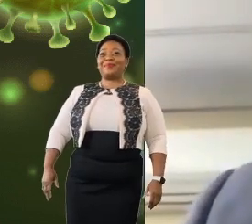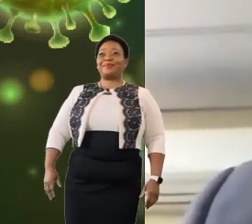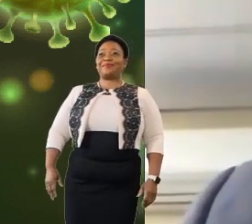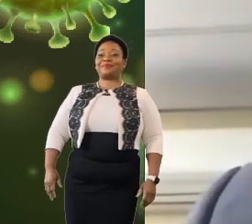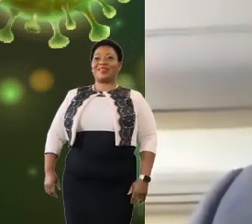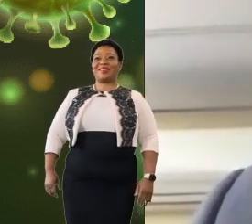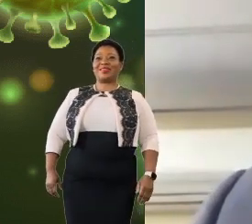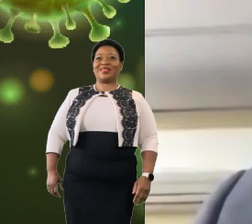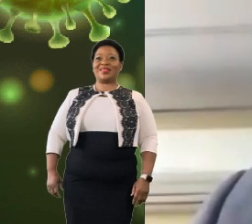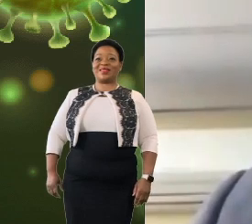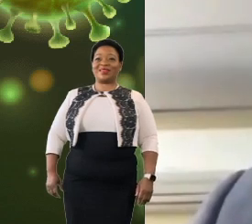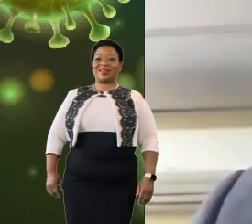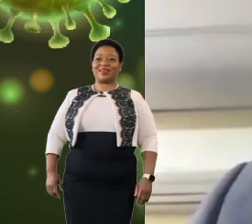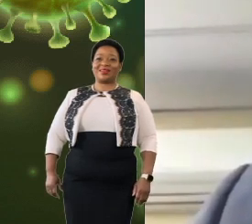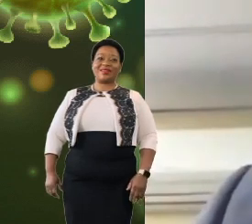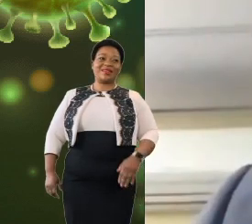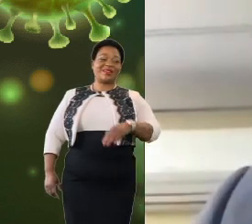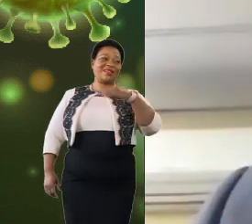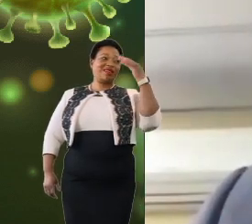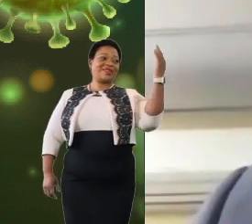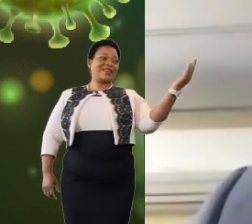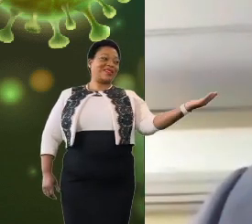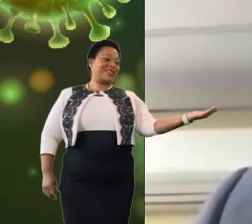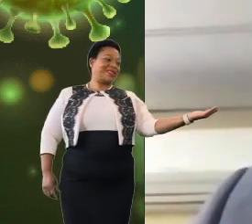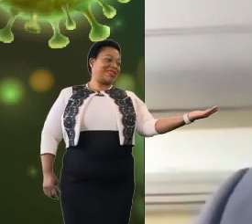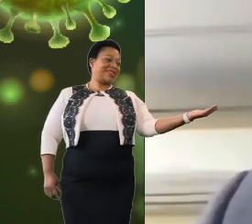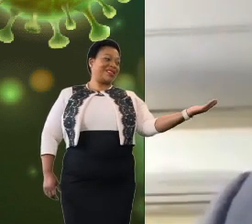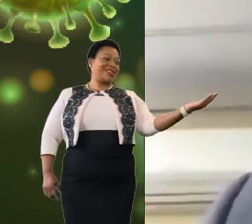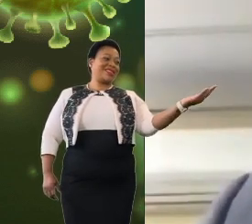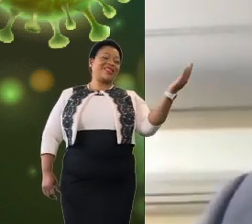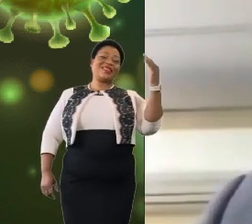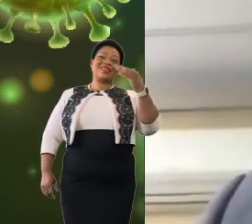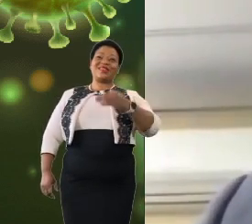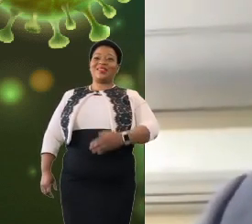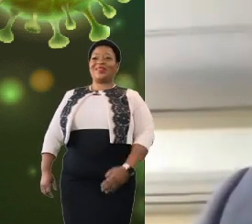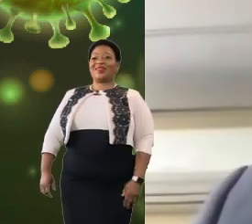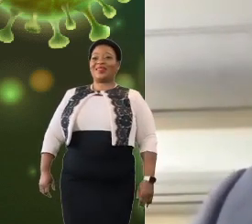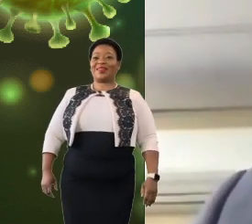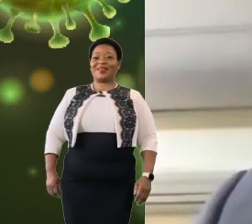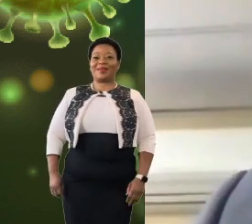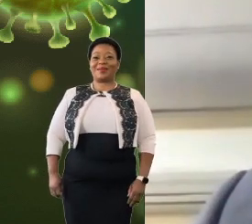unscrupulous, where you find they apply first for the UIF benefit and we pay you